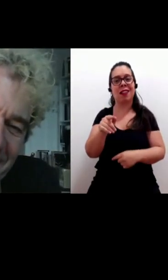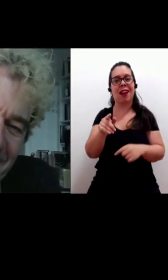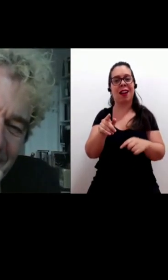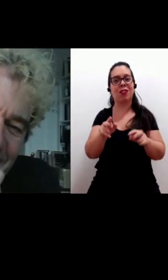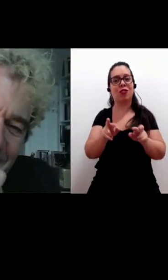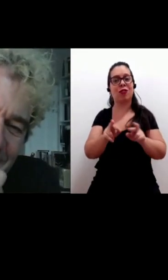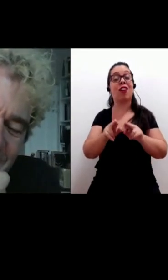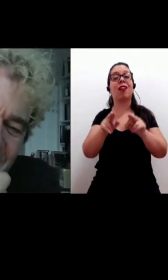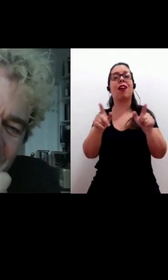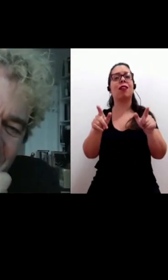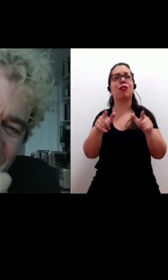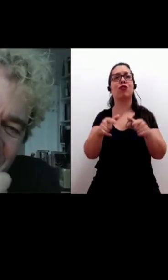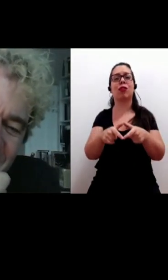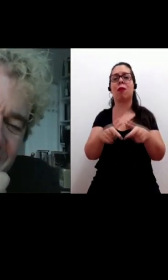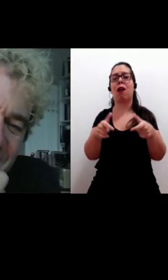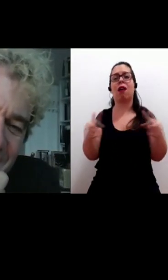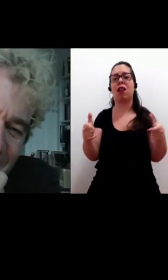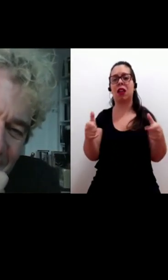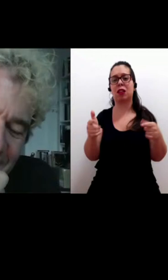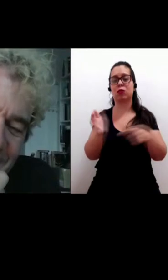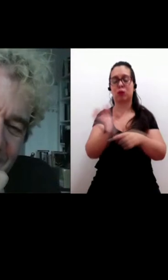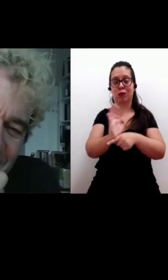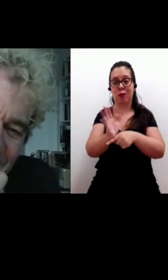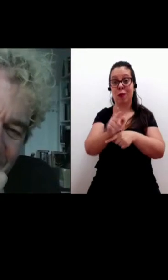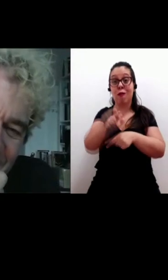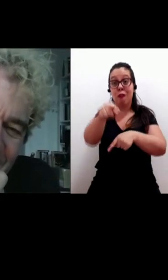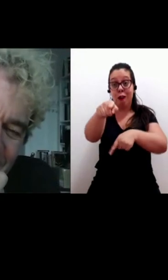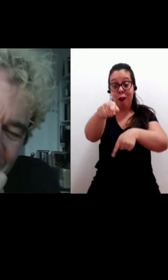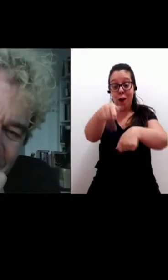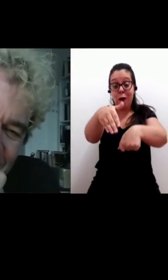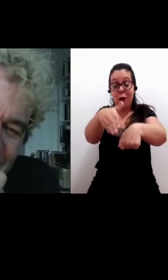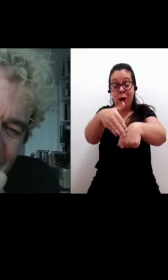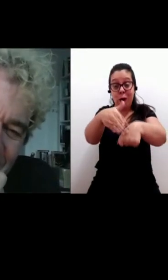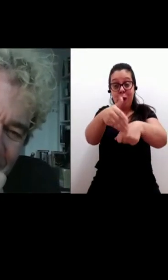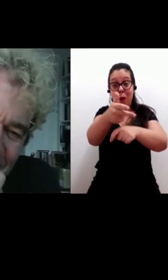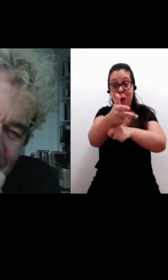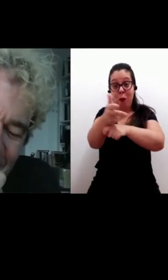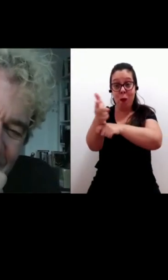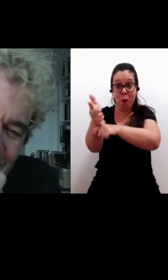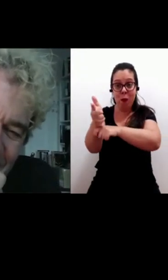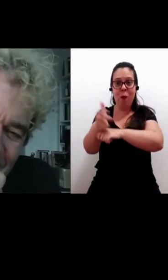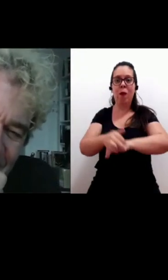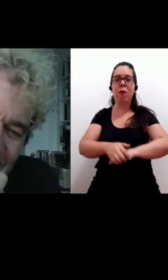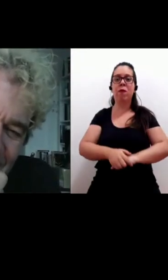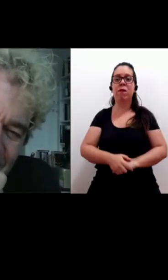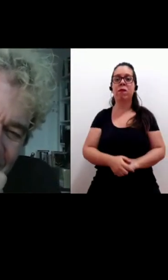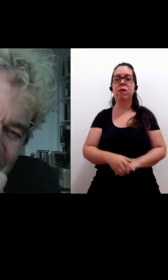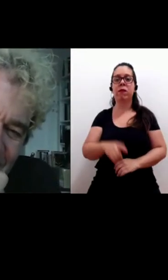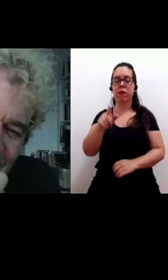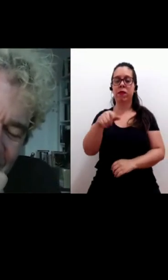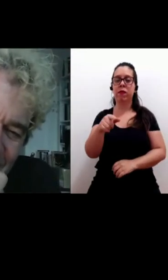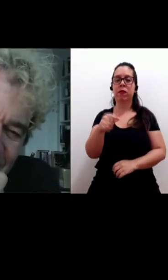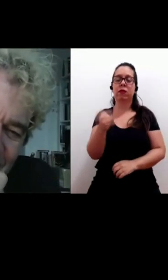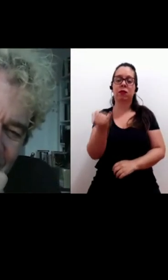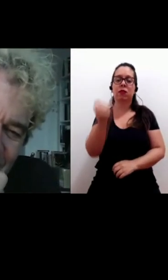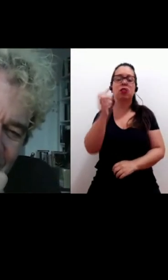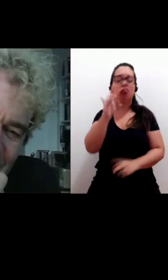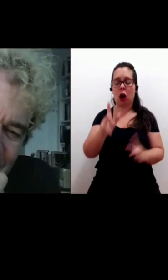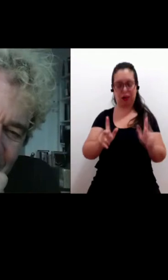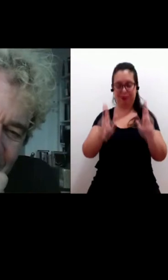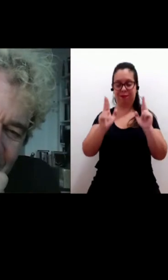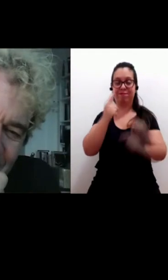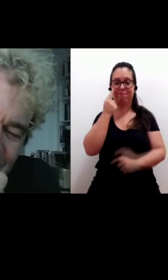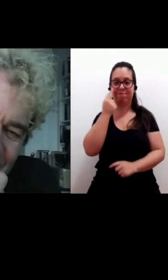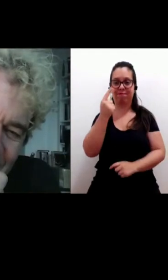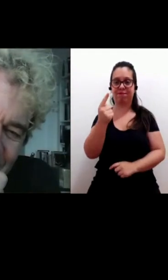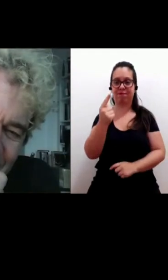of the films you've made. And I think it's a great introduction. Let's see it, just a clip. I am Belfast, and